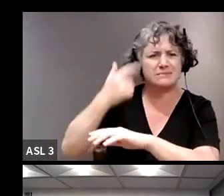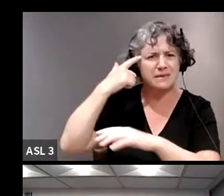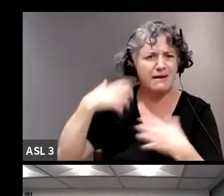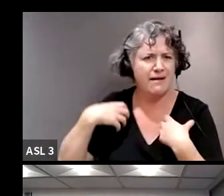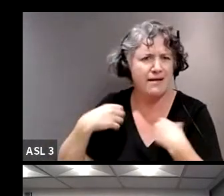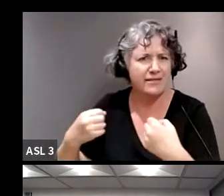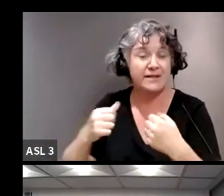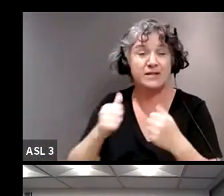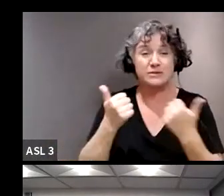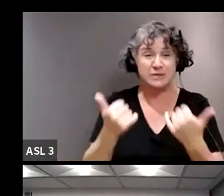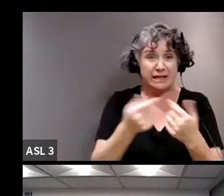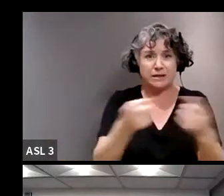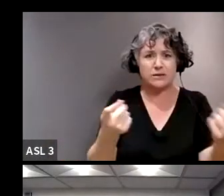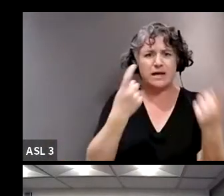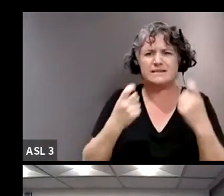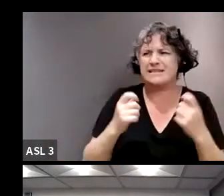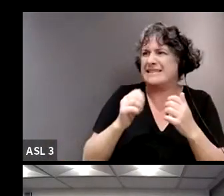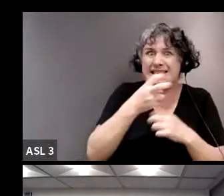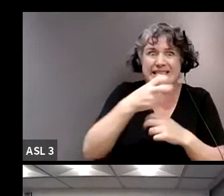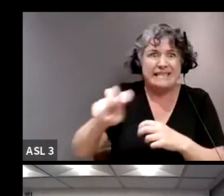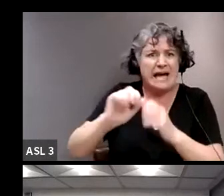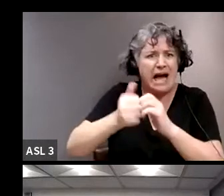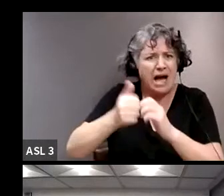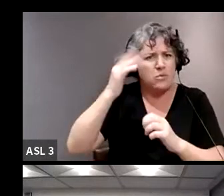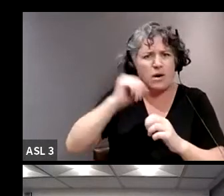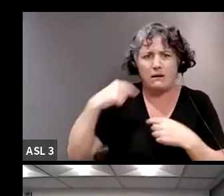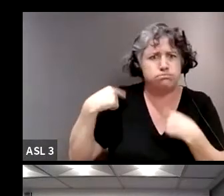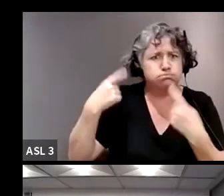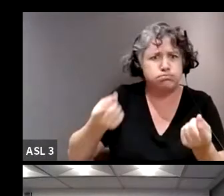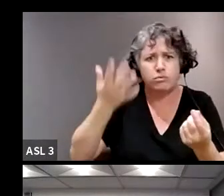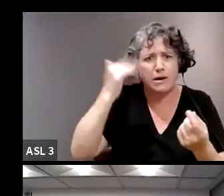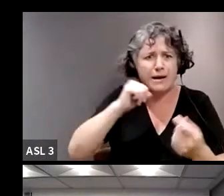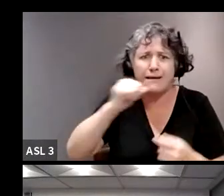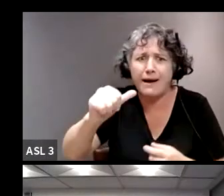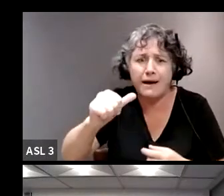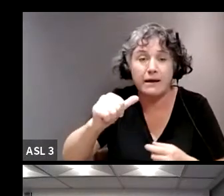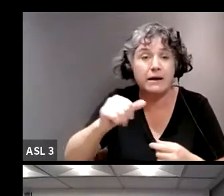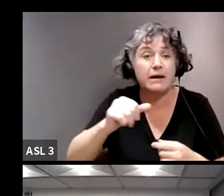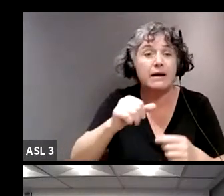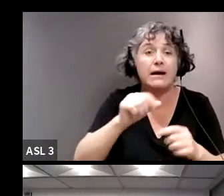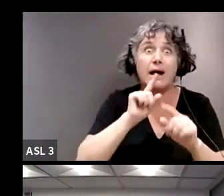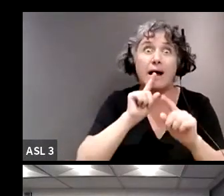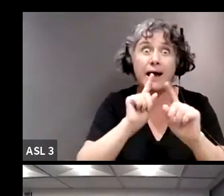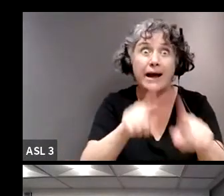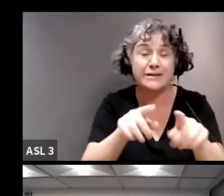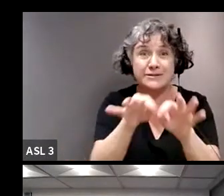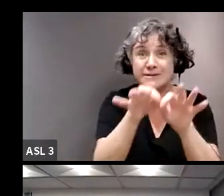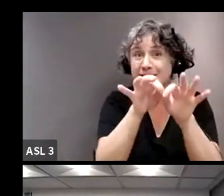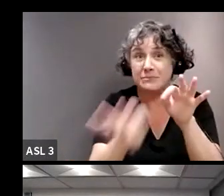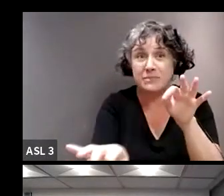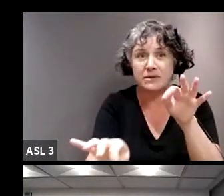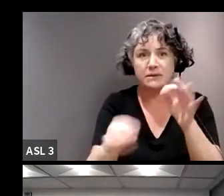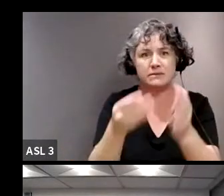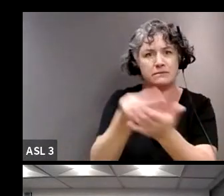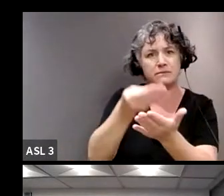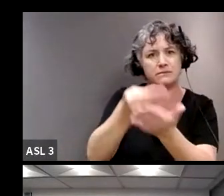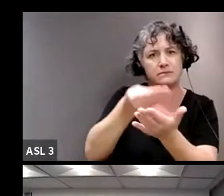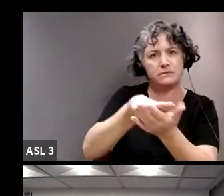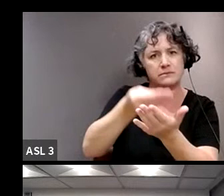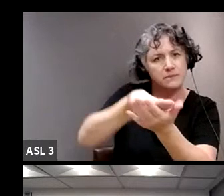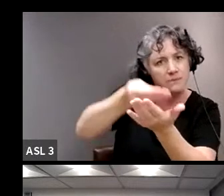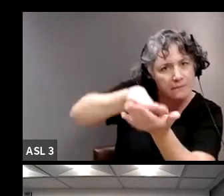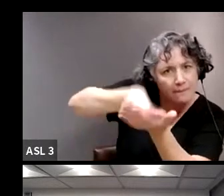several times what's standing in the way of those changes getting off the ground and the answer is very simple it's investment this